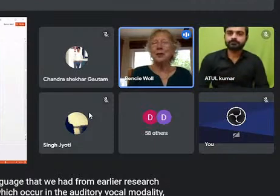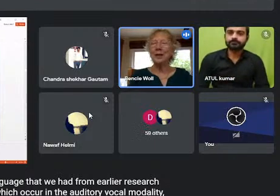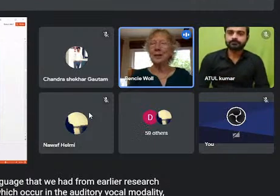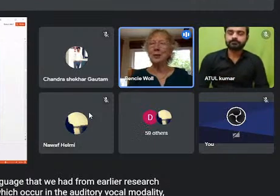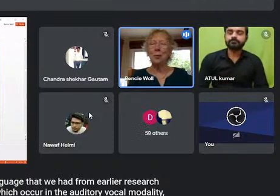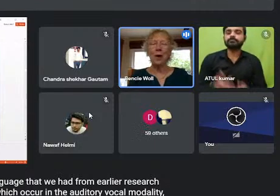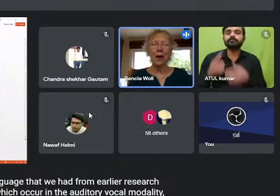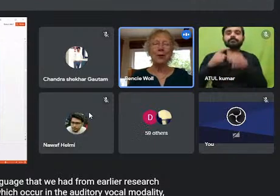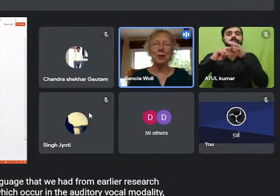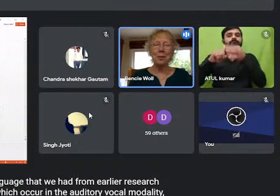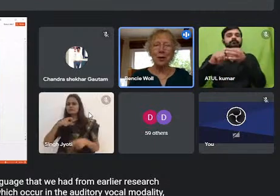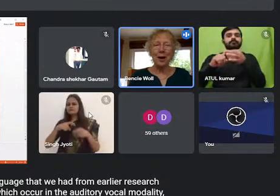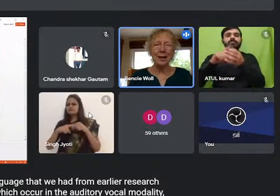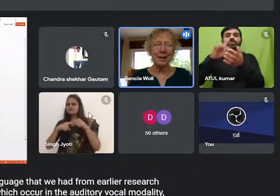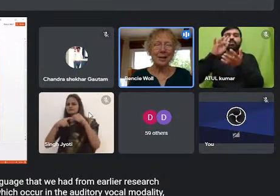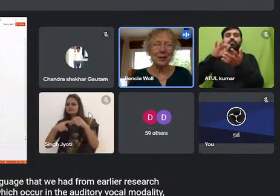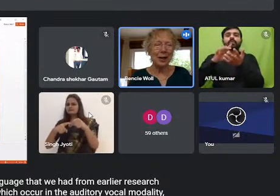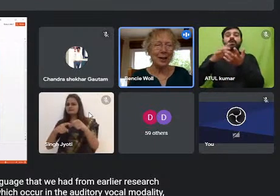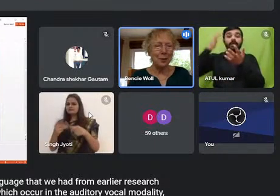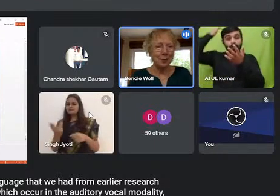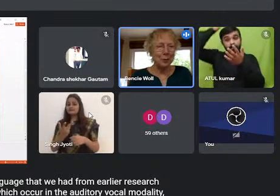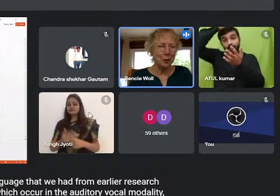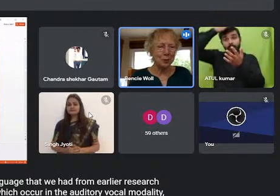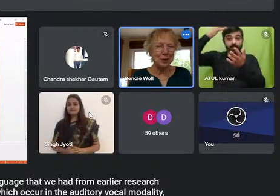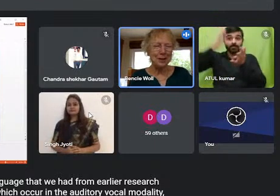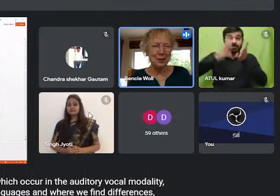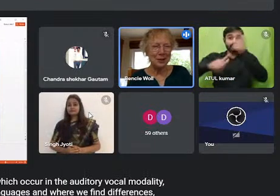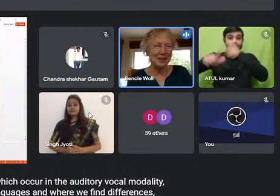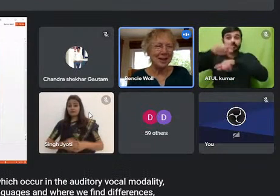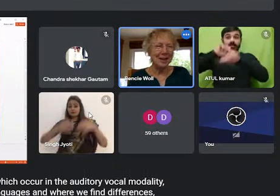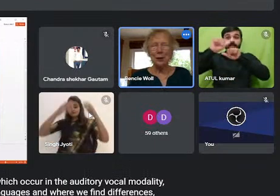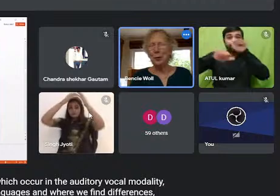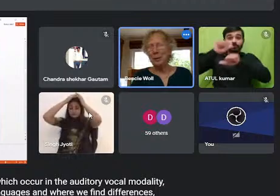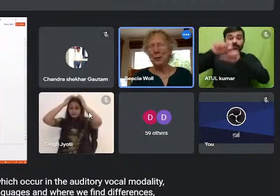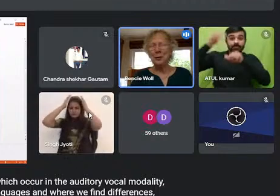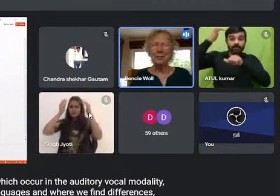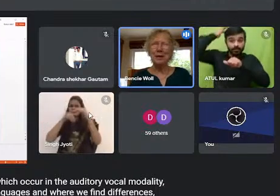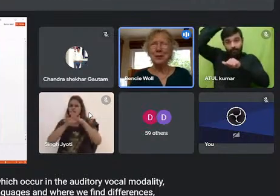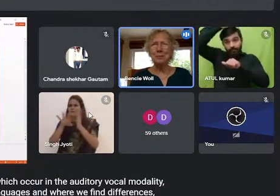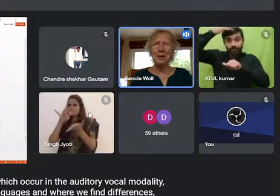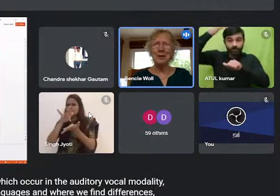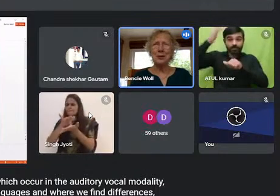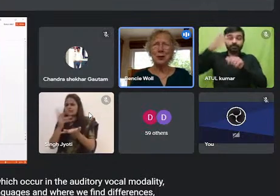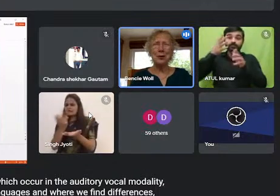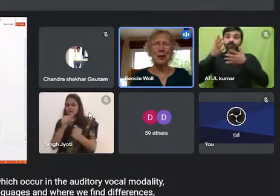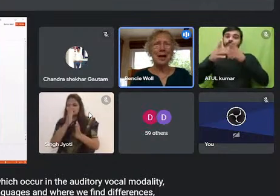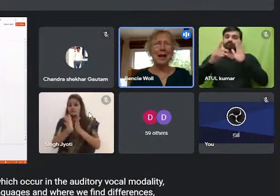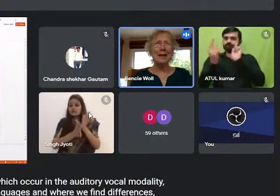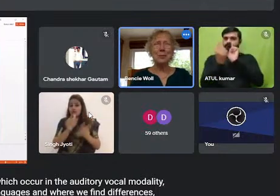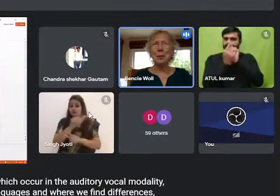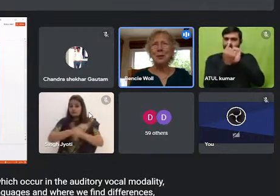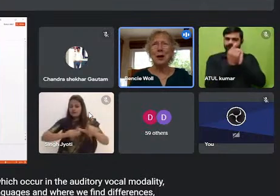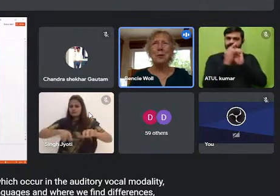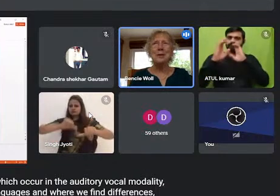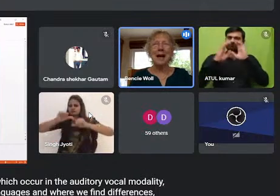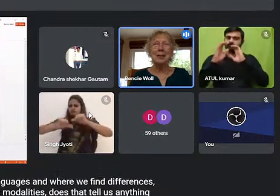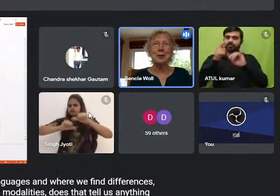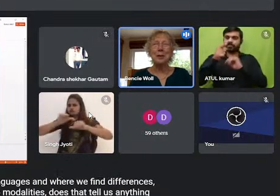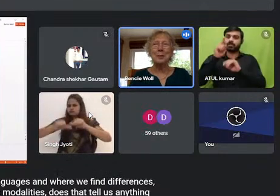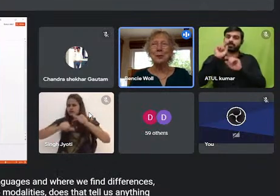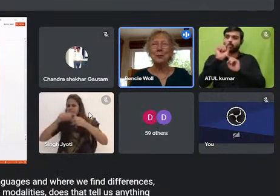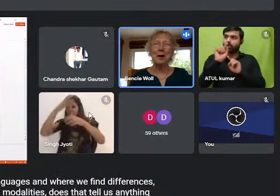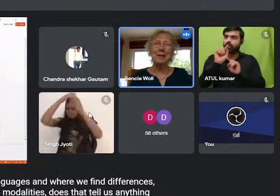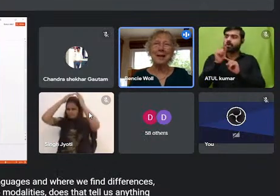So the question is, where in the brain is sign language processed? When I'm doing a face-to-face talk, at this point I